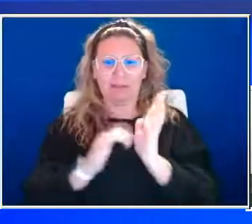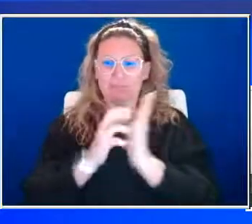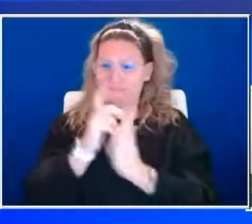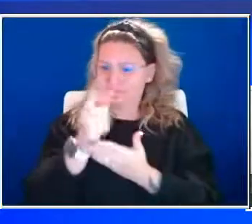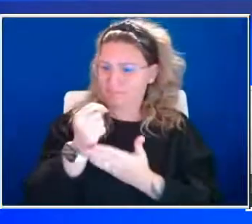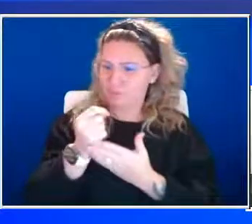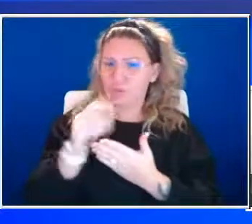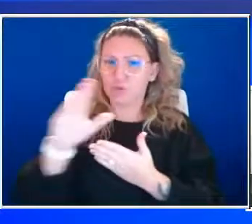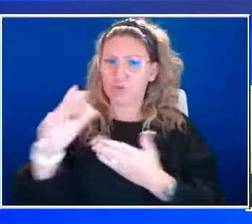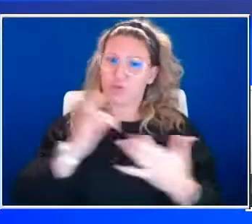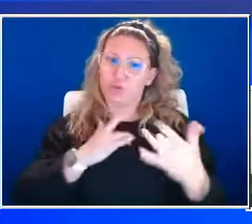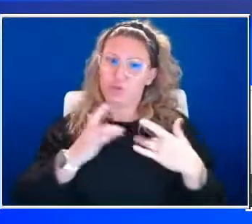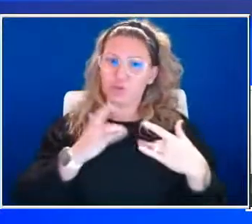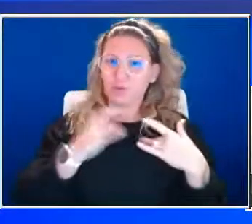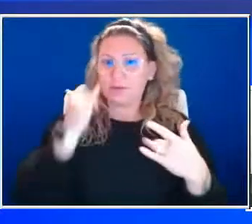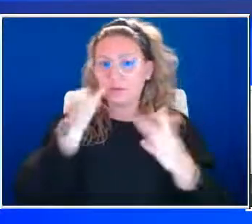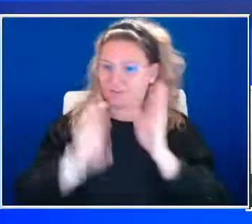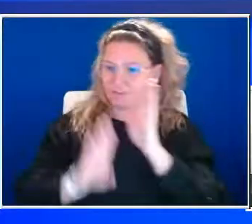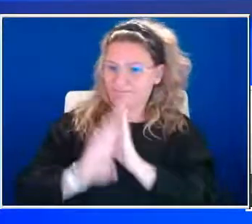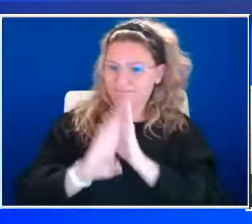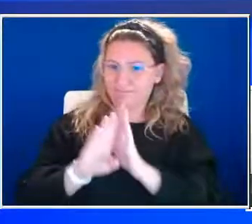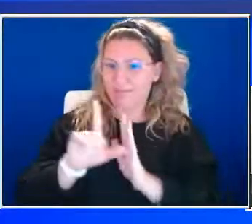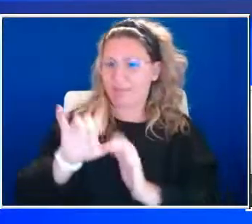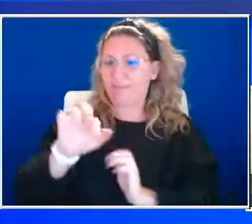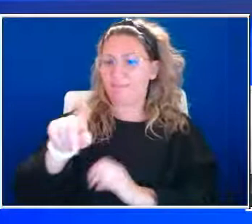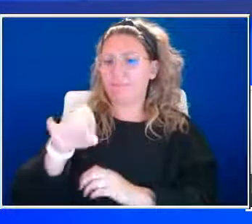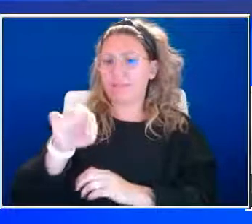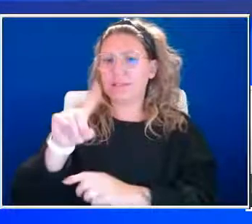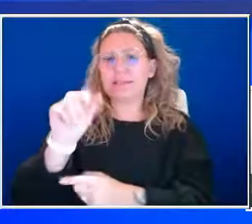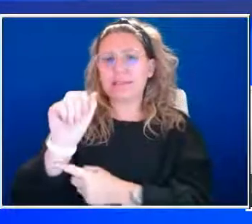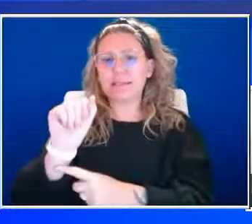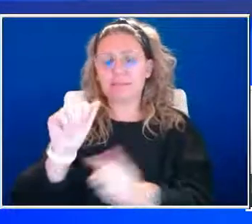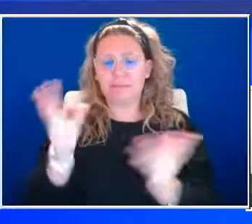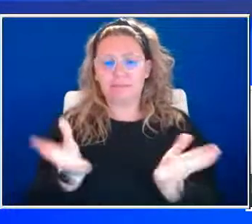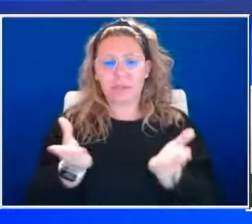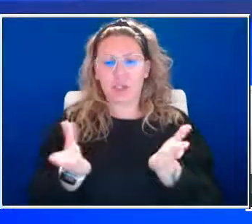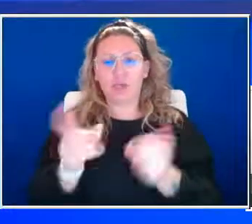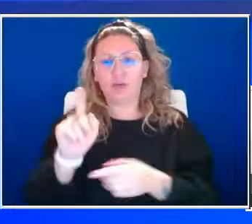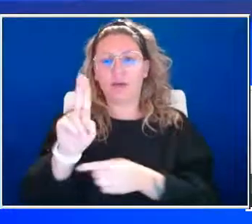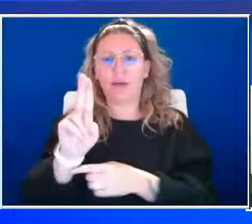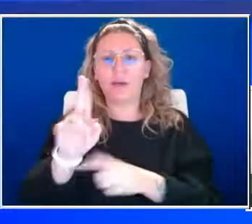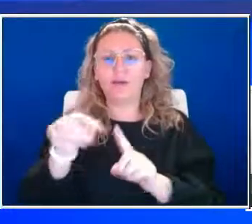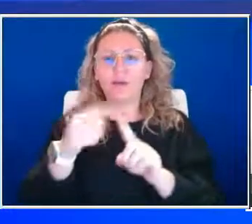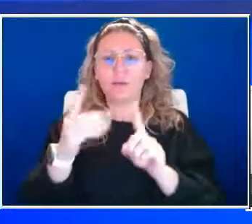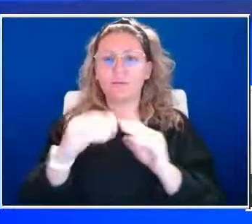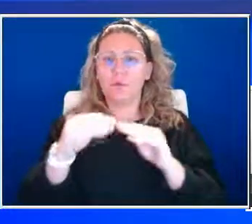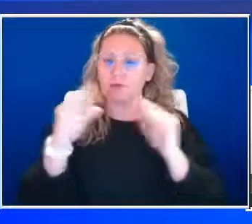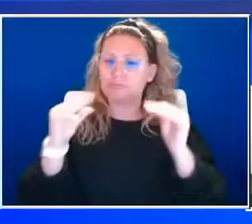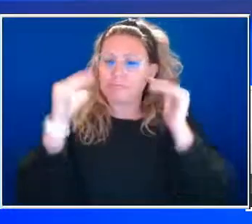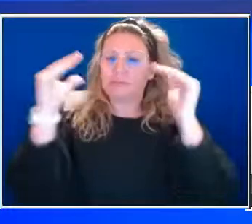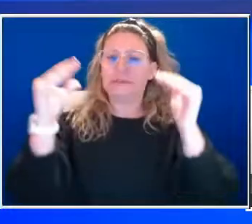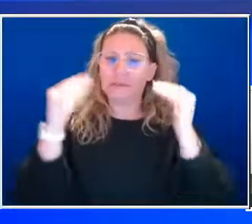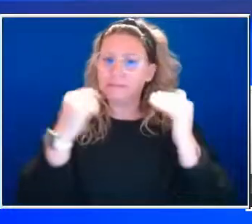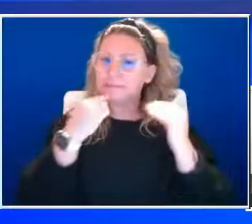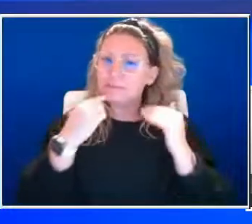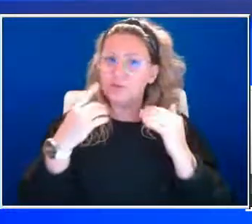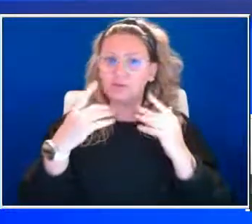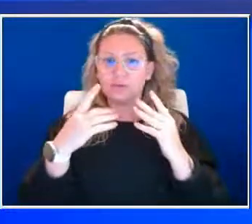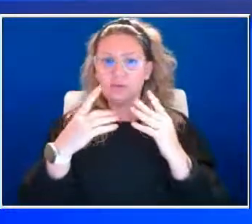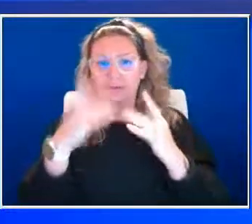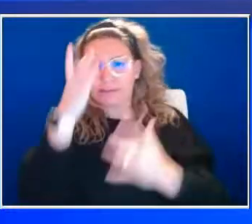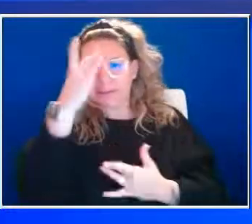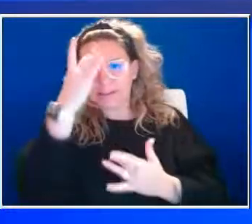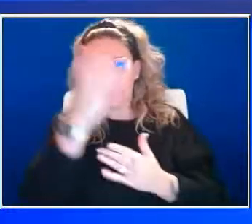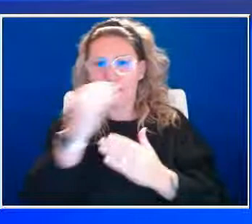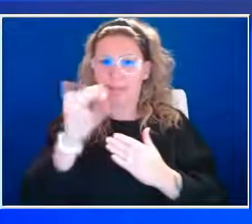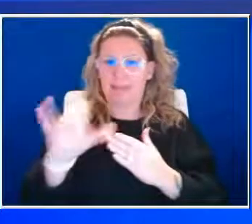Melanie, about if she developed lymphedema. And so here at KU, when we do have more advanced disease and we have to do that big lymph node surgery,